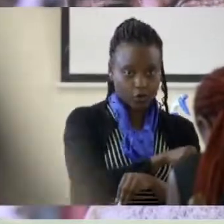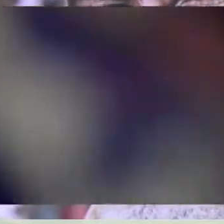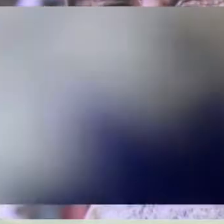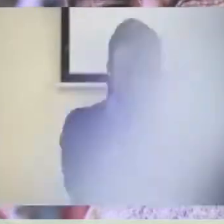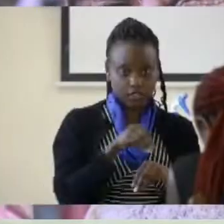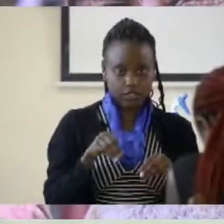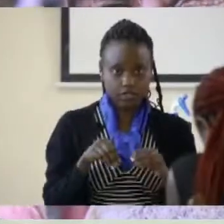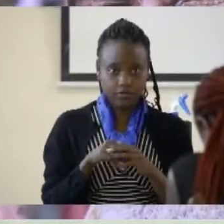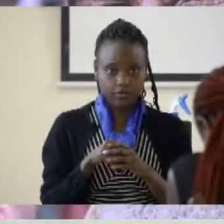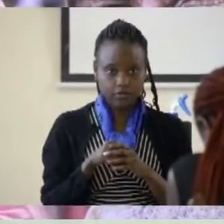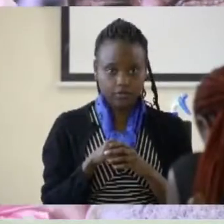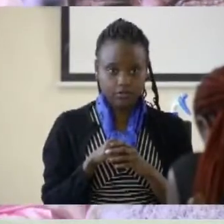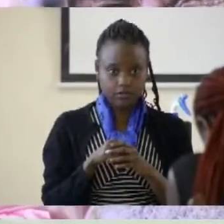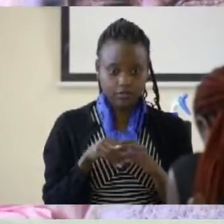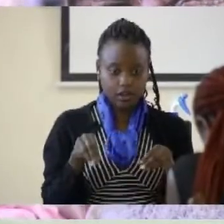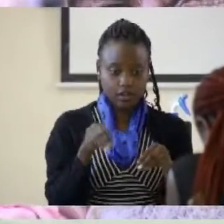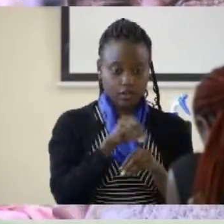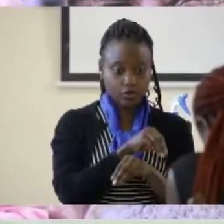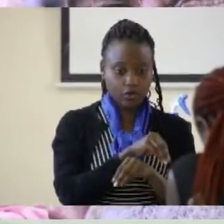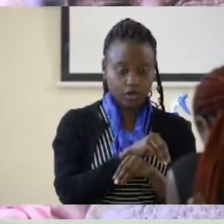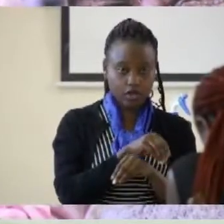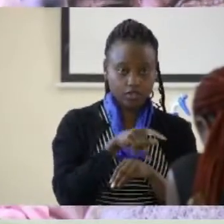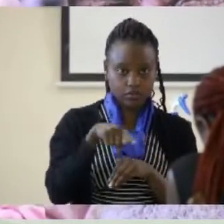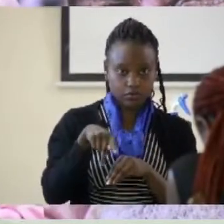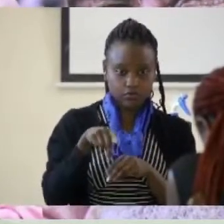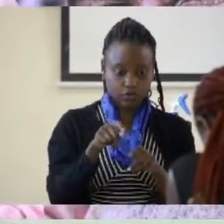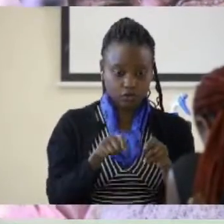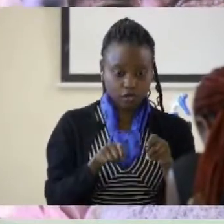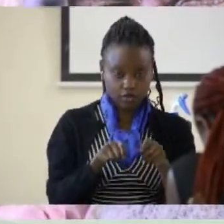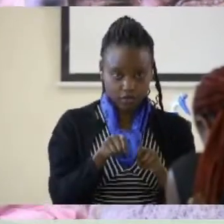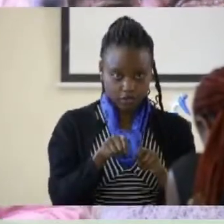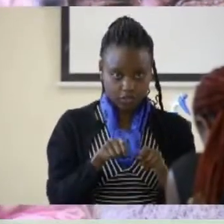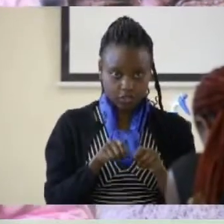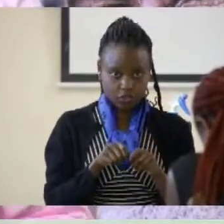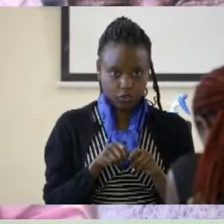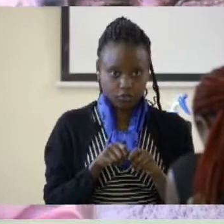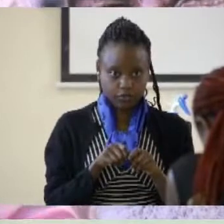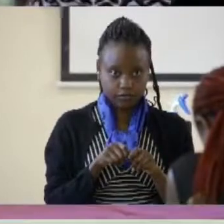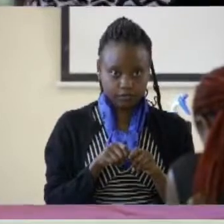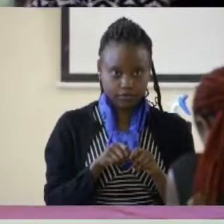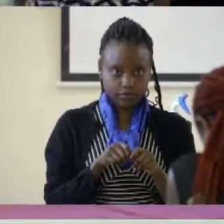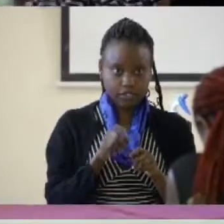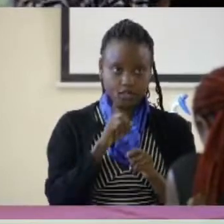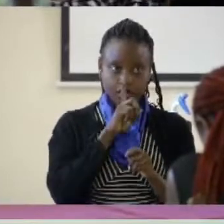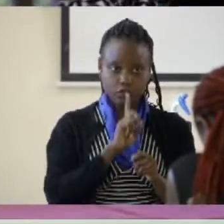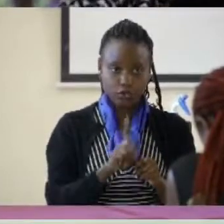there, the reorganized provincial administration in ensuring that justice is achieved.